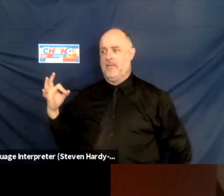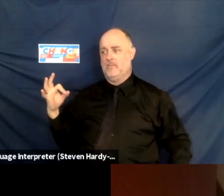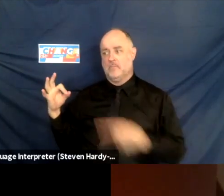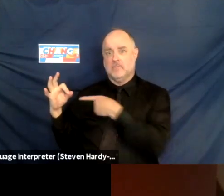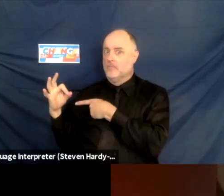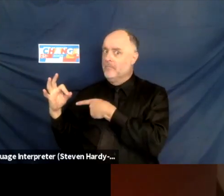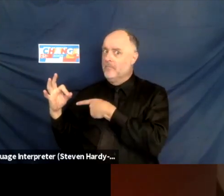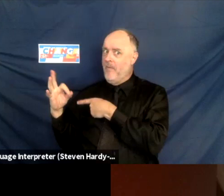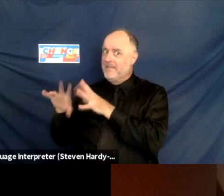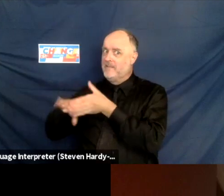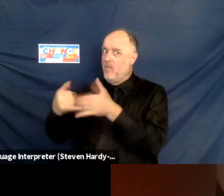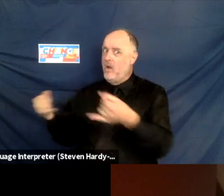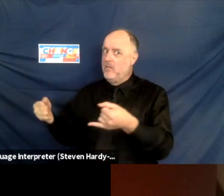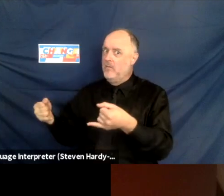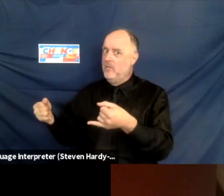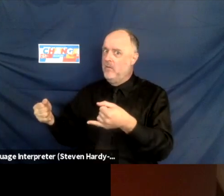bit about Lobby